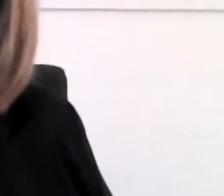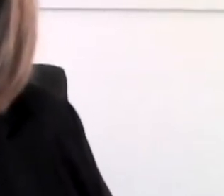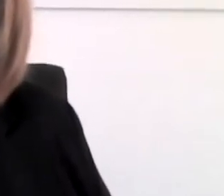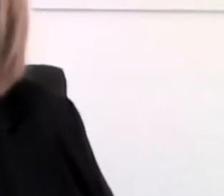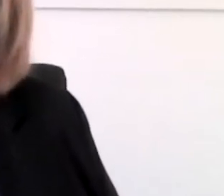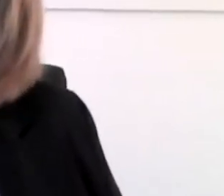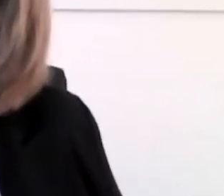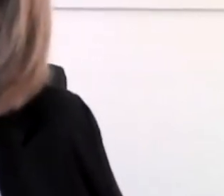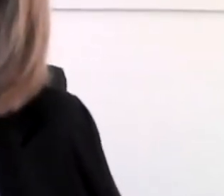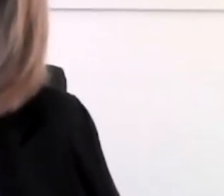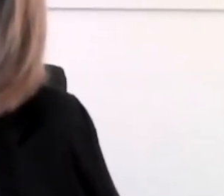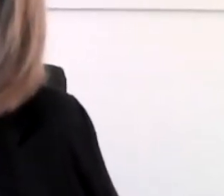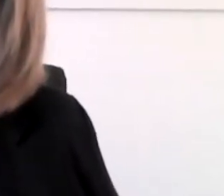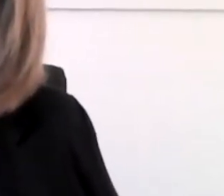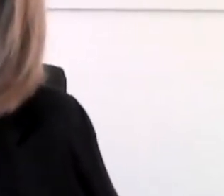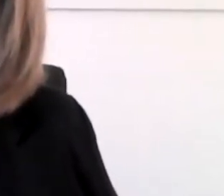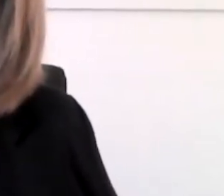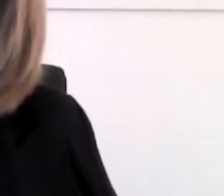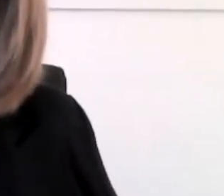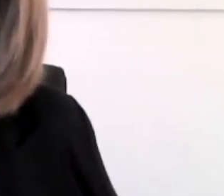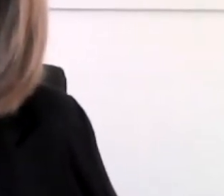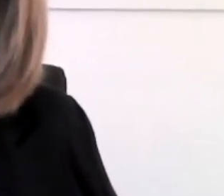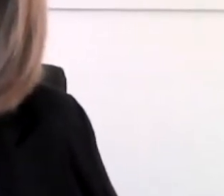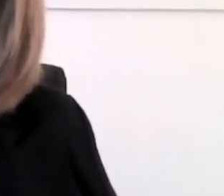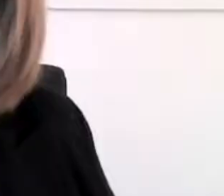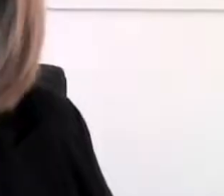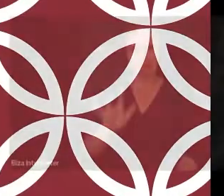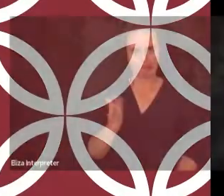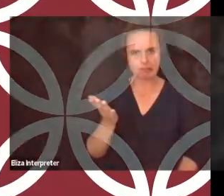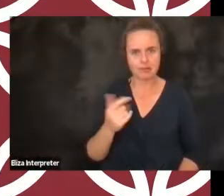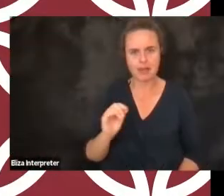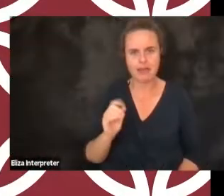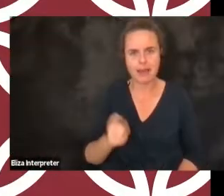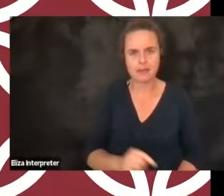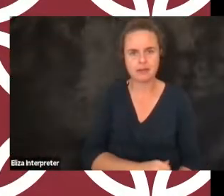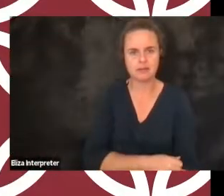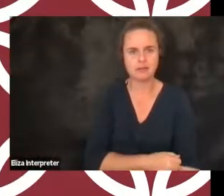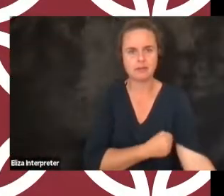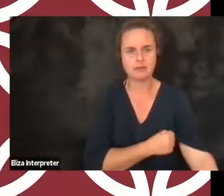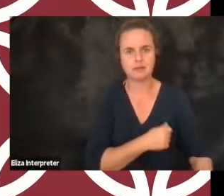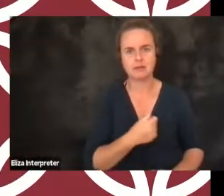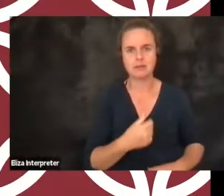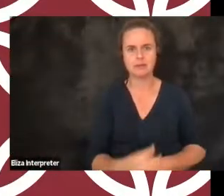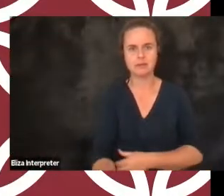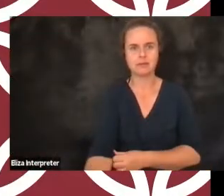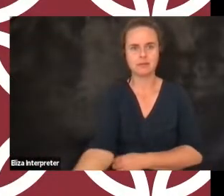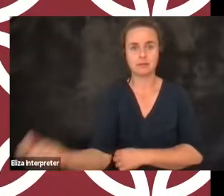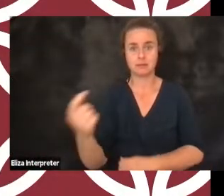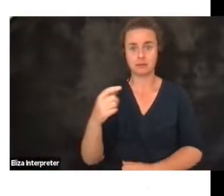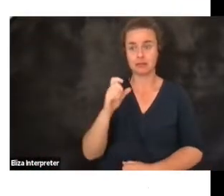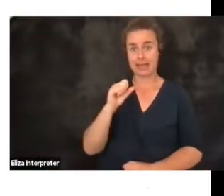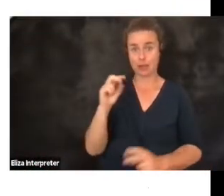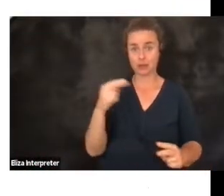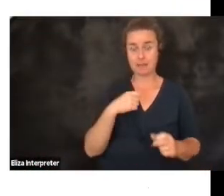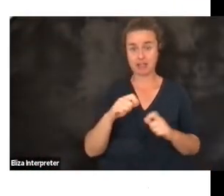Okay, I'm having this issue where it doesn't want to advance for me when I come back. So I am sharing, right, Jen? You can see? Yep, I can see.